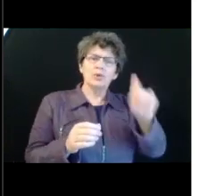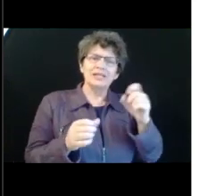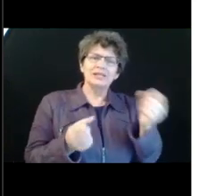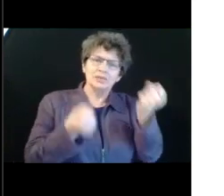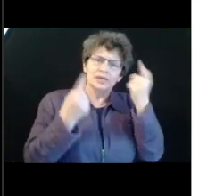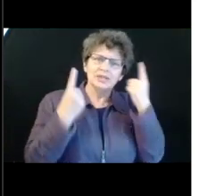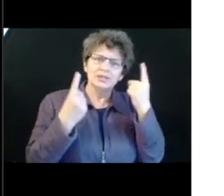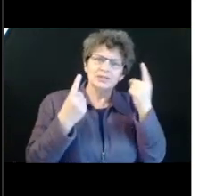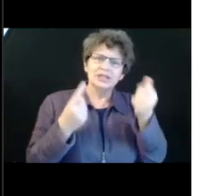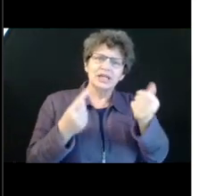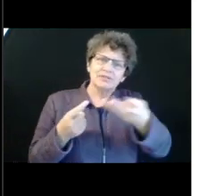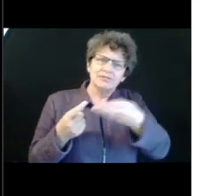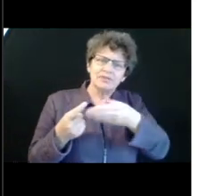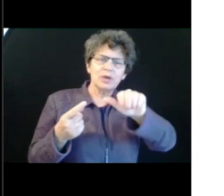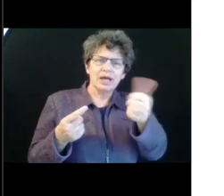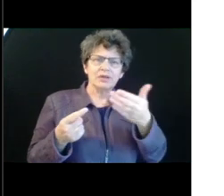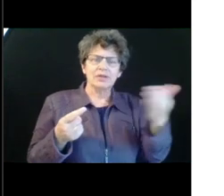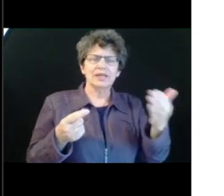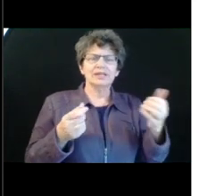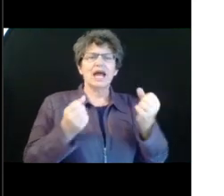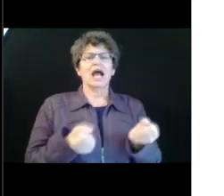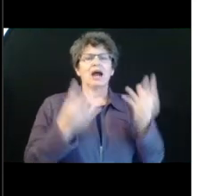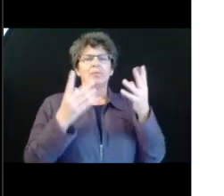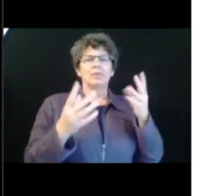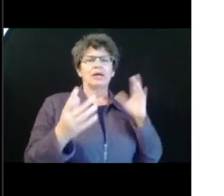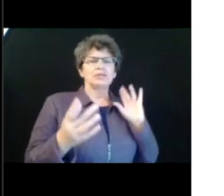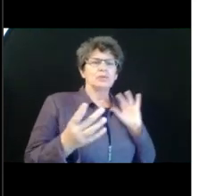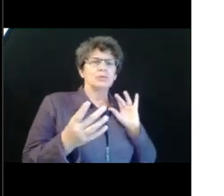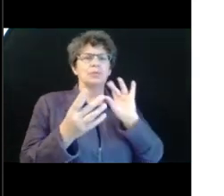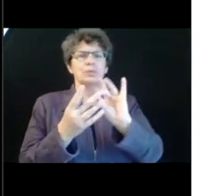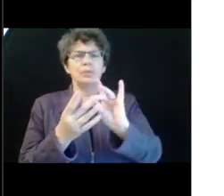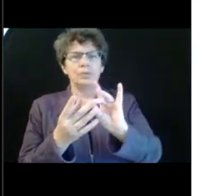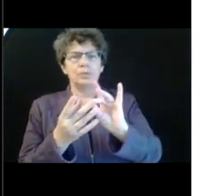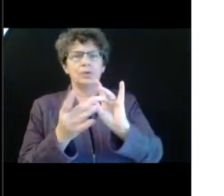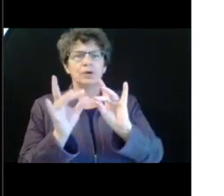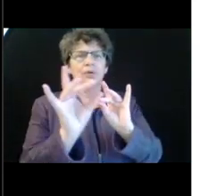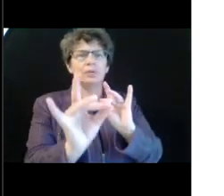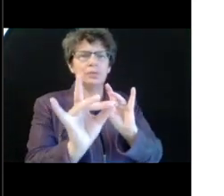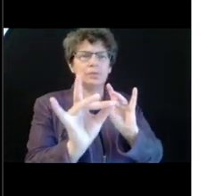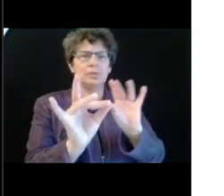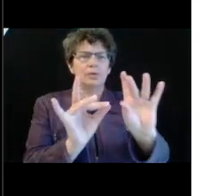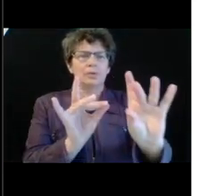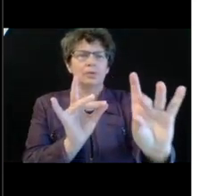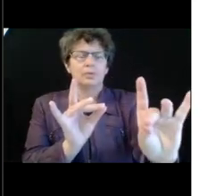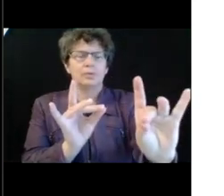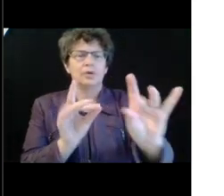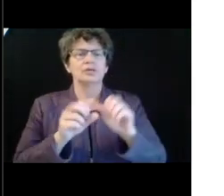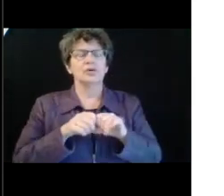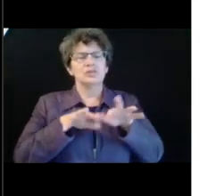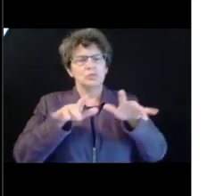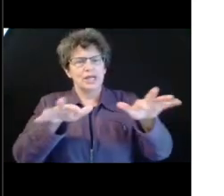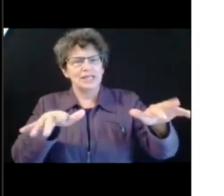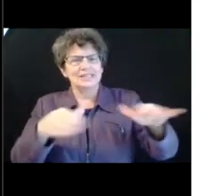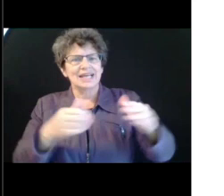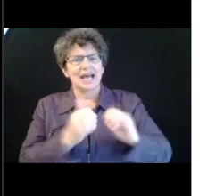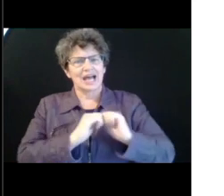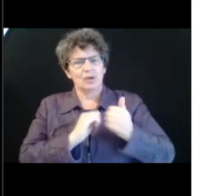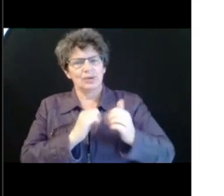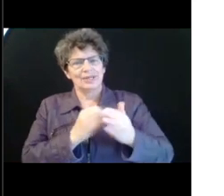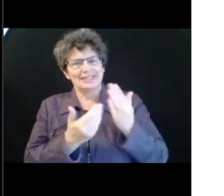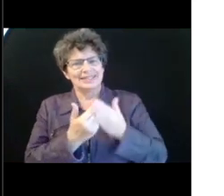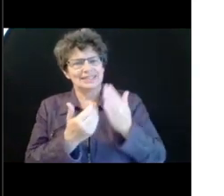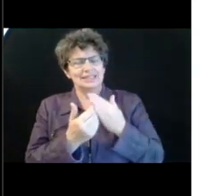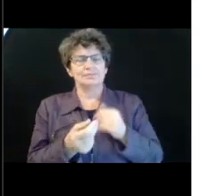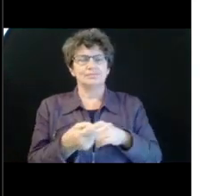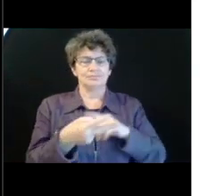of them is transmission rate, and that's the ease with which the disease spreads throughout a population. And so there are two